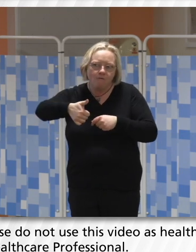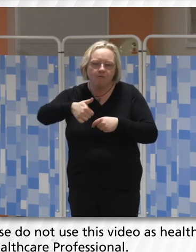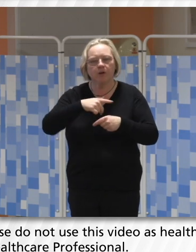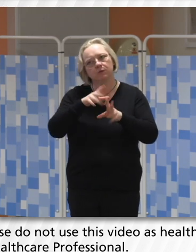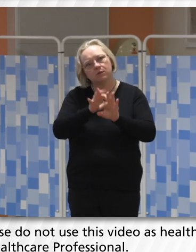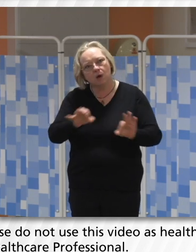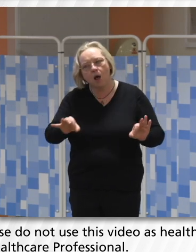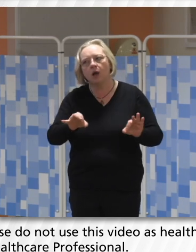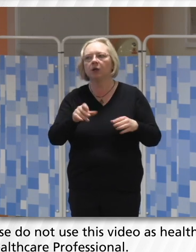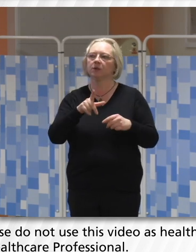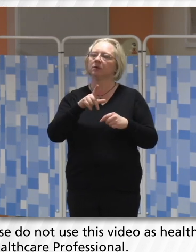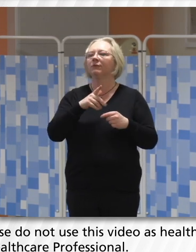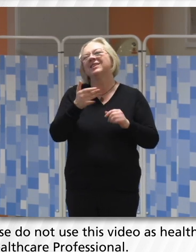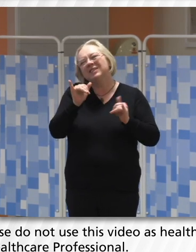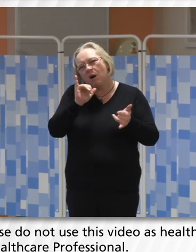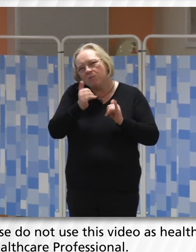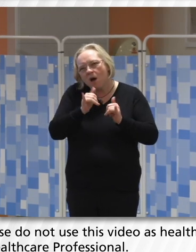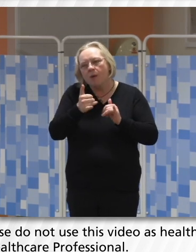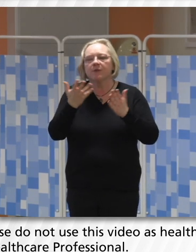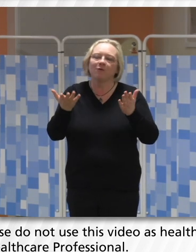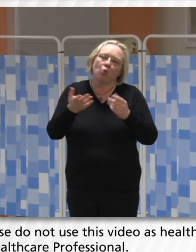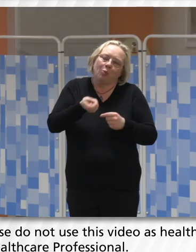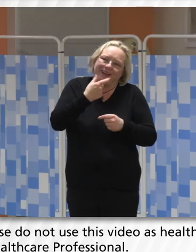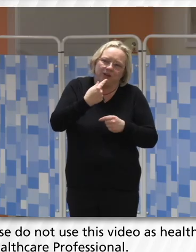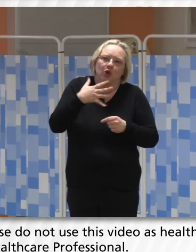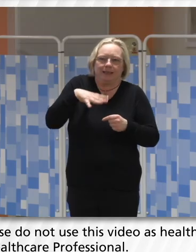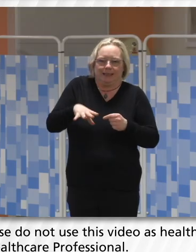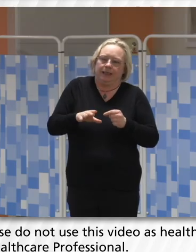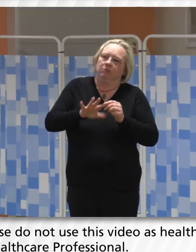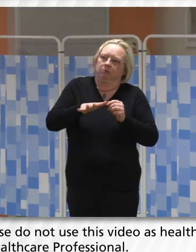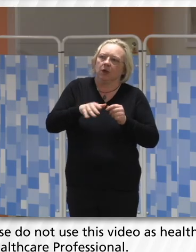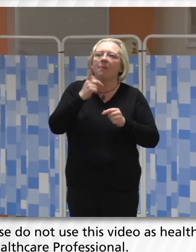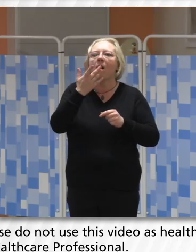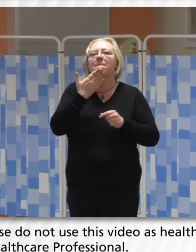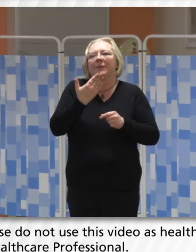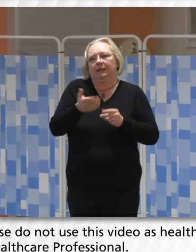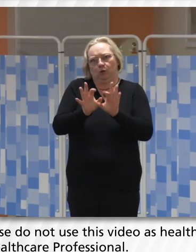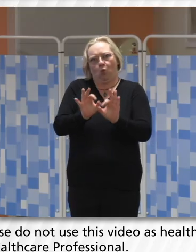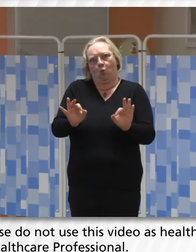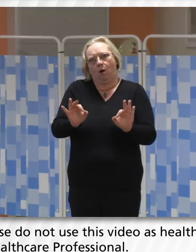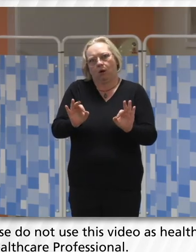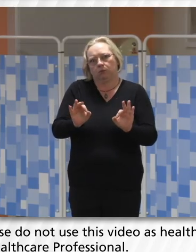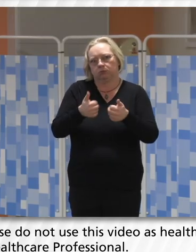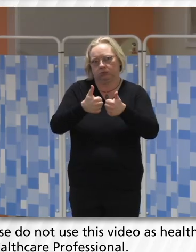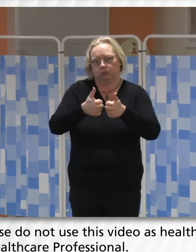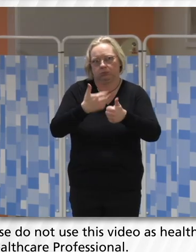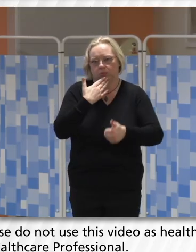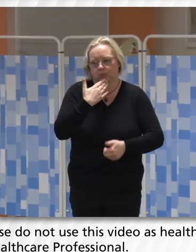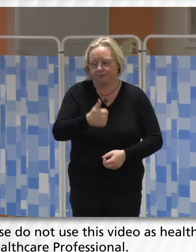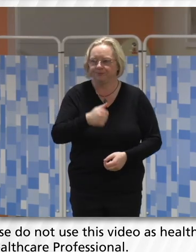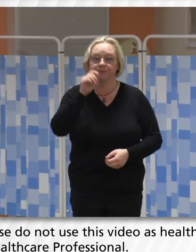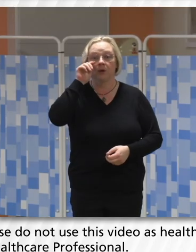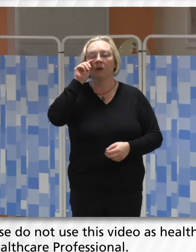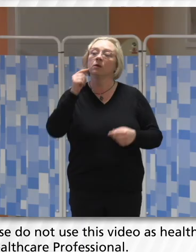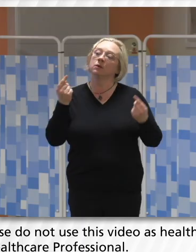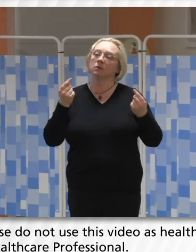some may have their phones on for medication reasons, but if we could have them fairly quiet, that would be very good. The talk